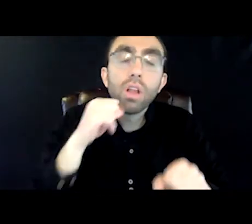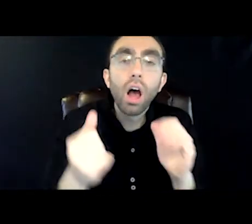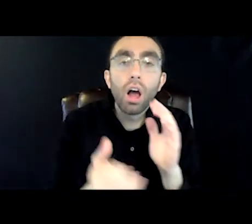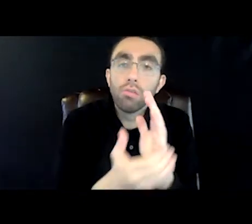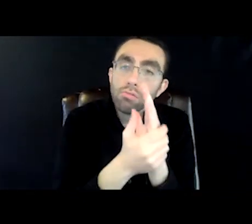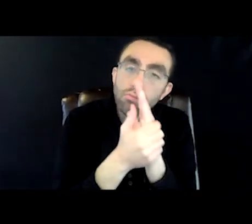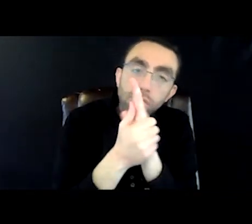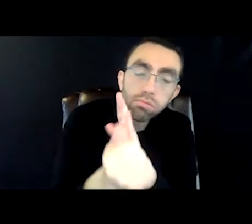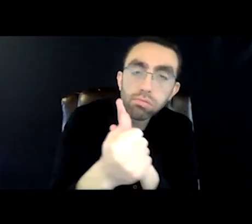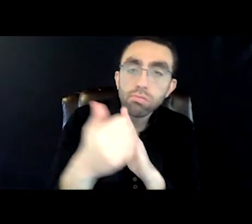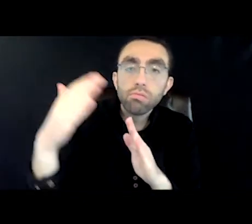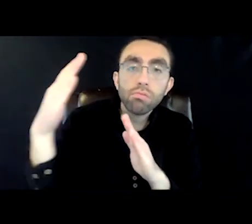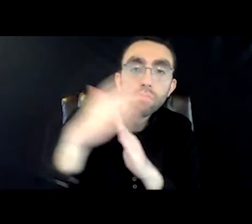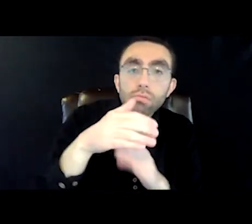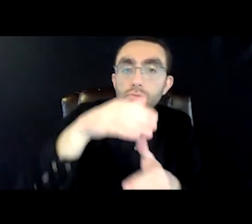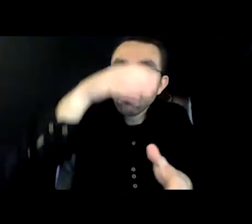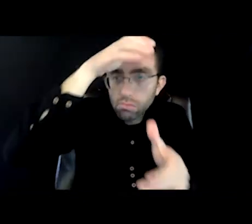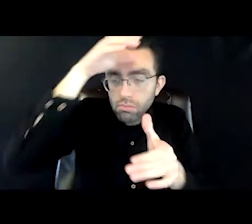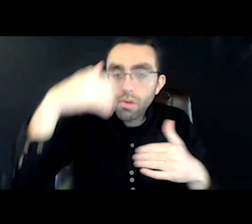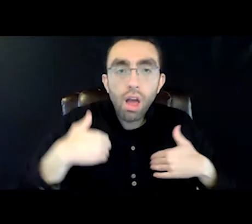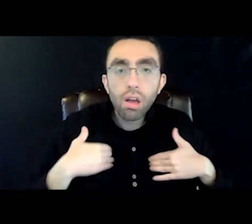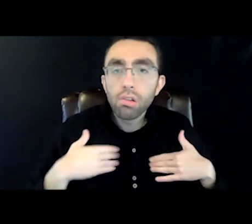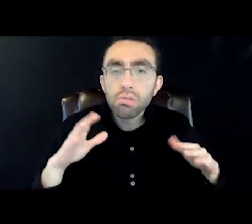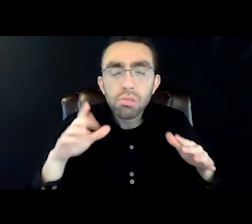that is important, thinking about our positionality.